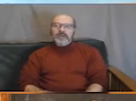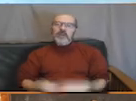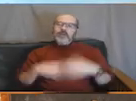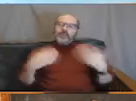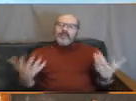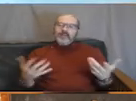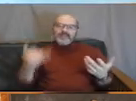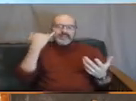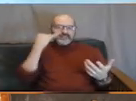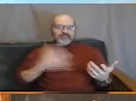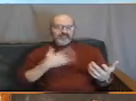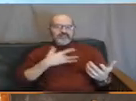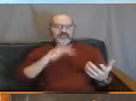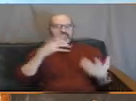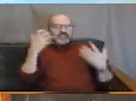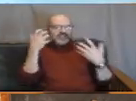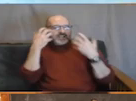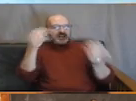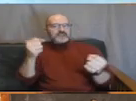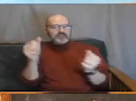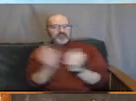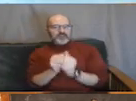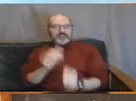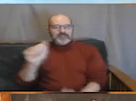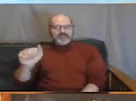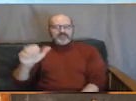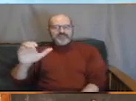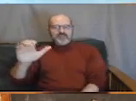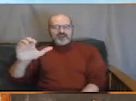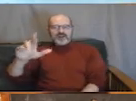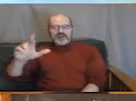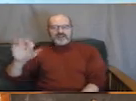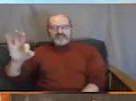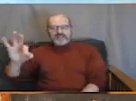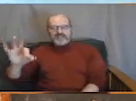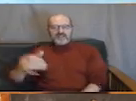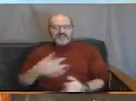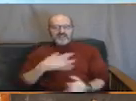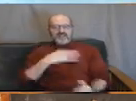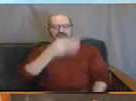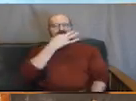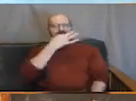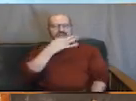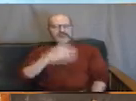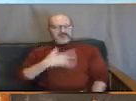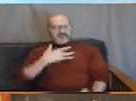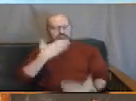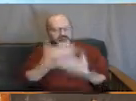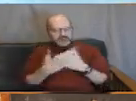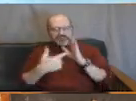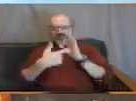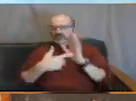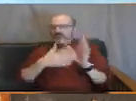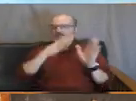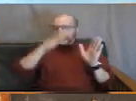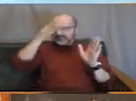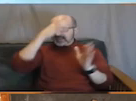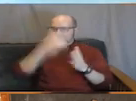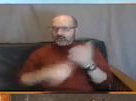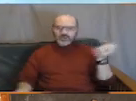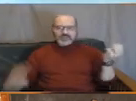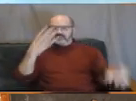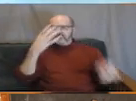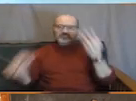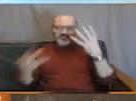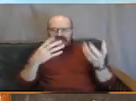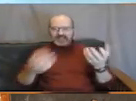Well, if you feel really confident on scarves, you've mastered it, you feel good, you've shown mom or dad what a great scarf juggler you are,